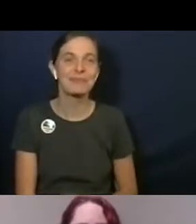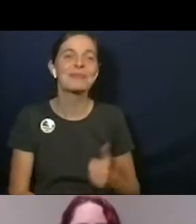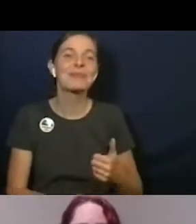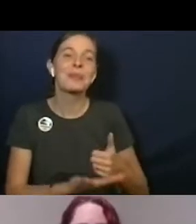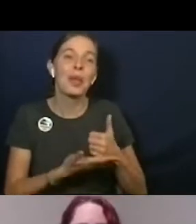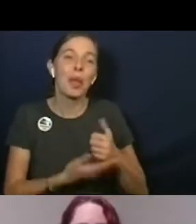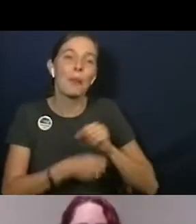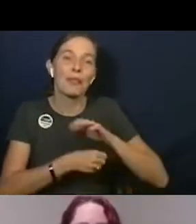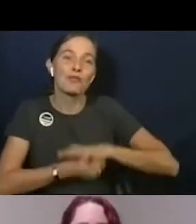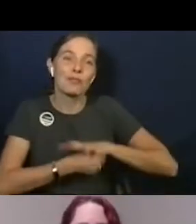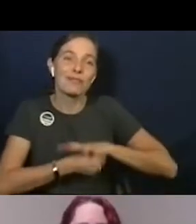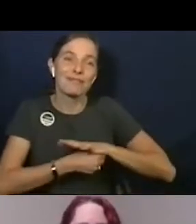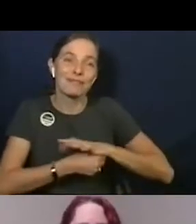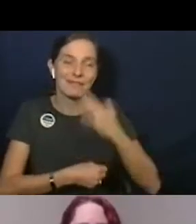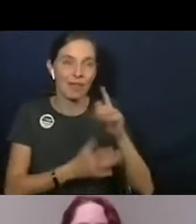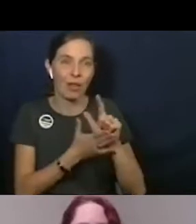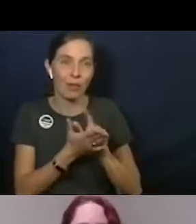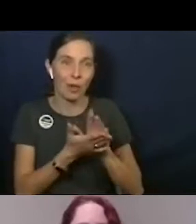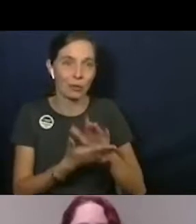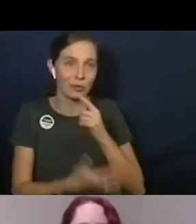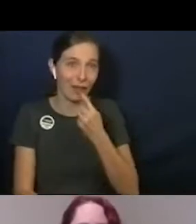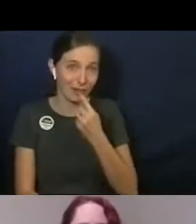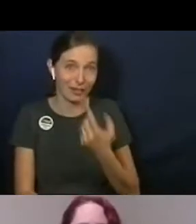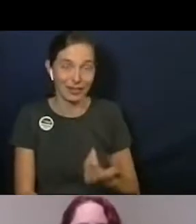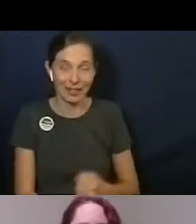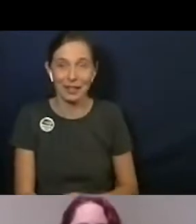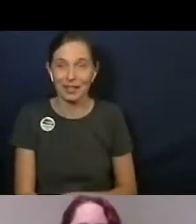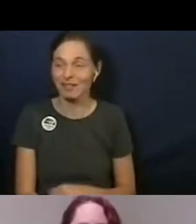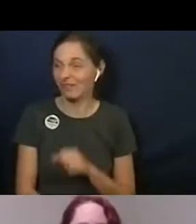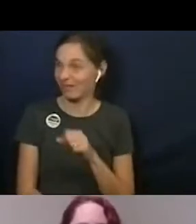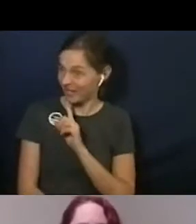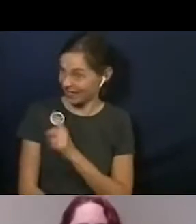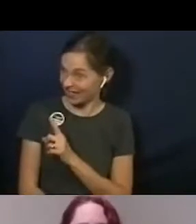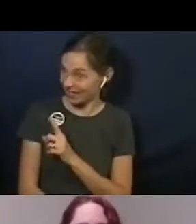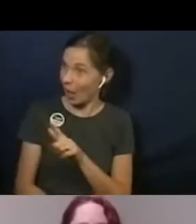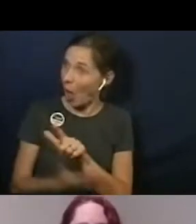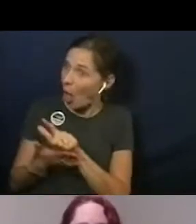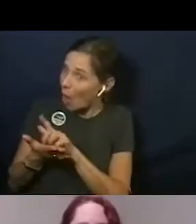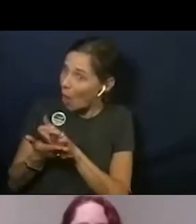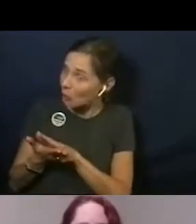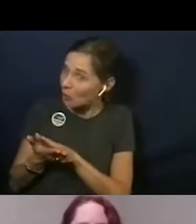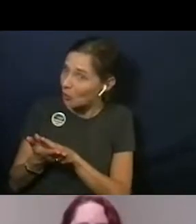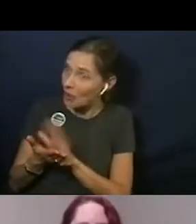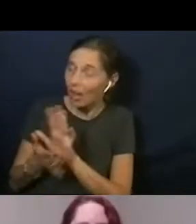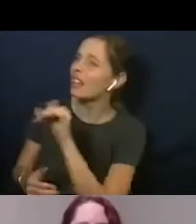Really kind of over it. But you guys always make it cool.